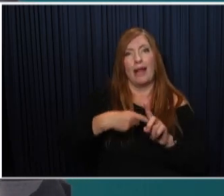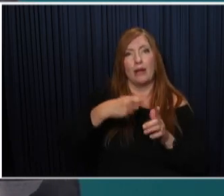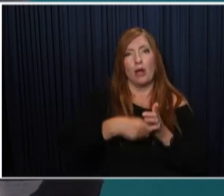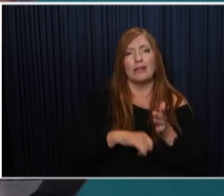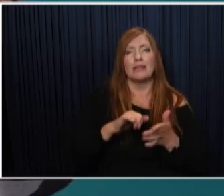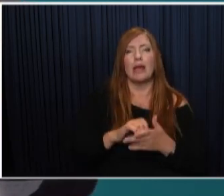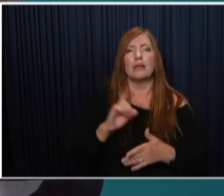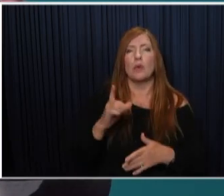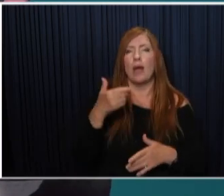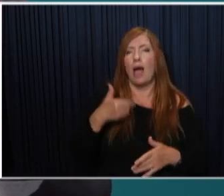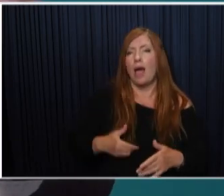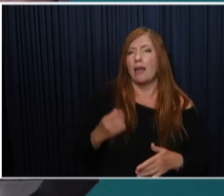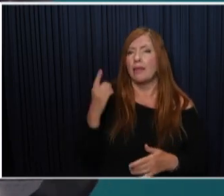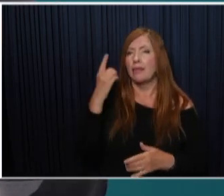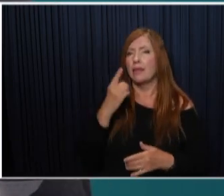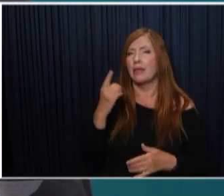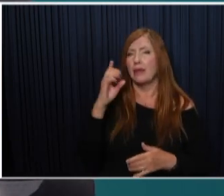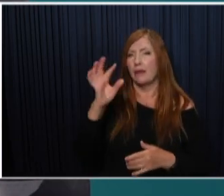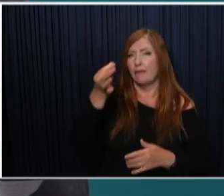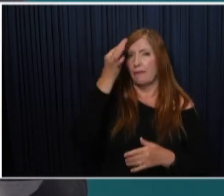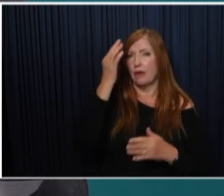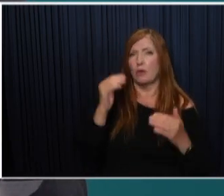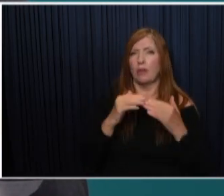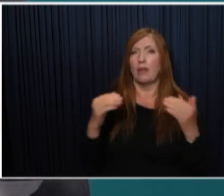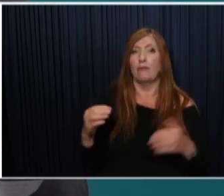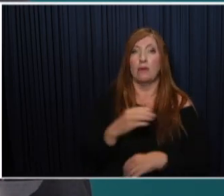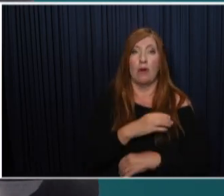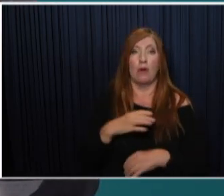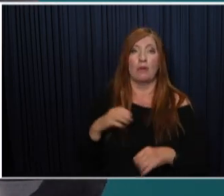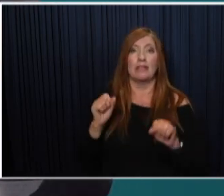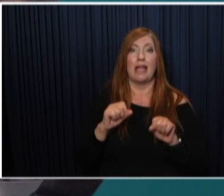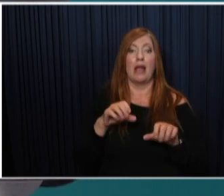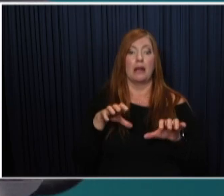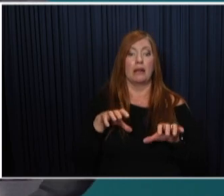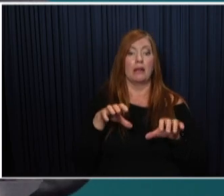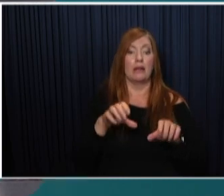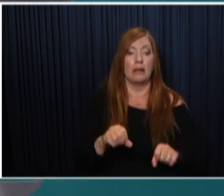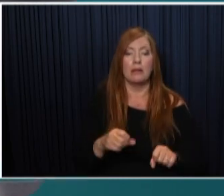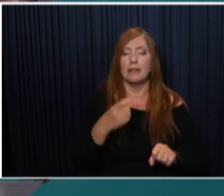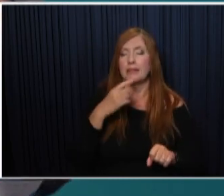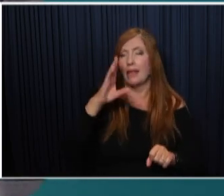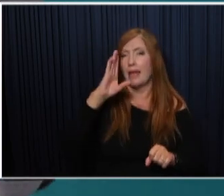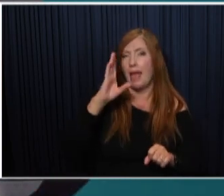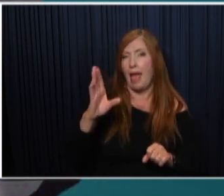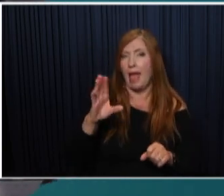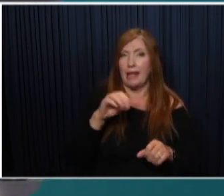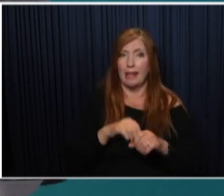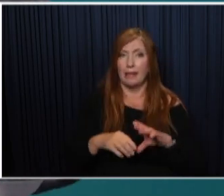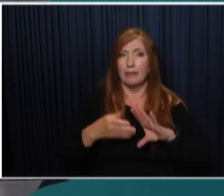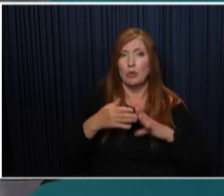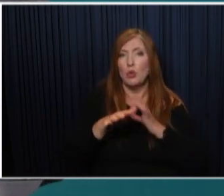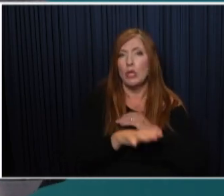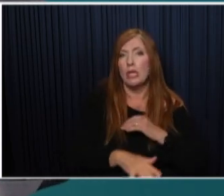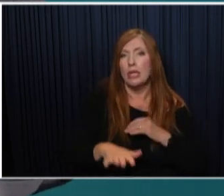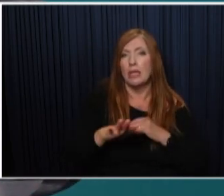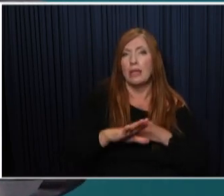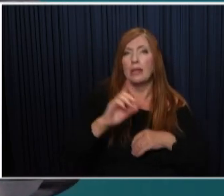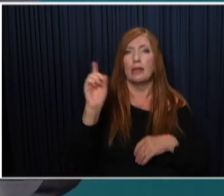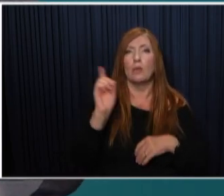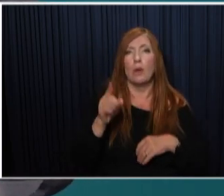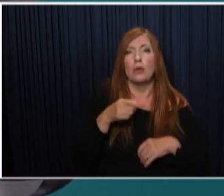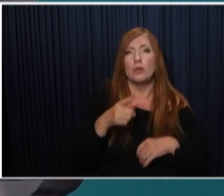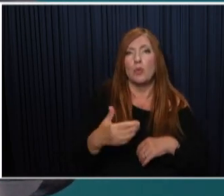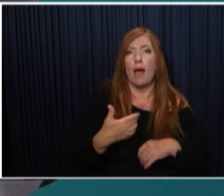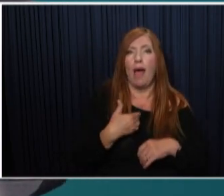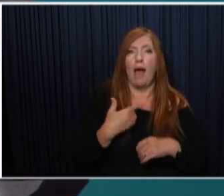think that at the federal level, Congress can step in and say, hey, in the communities where you